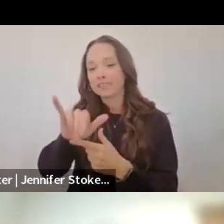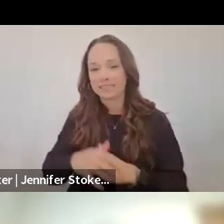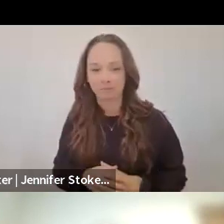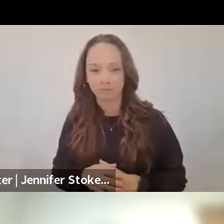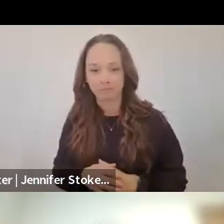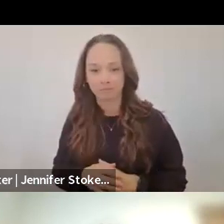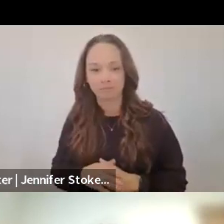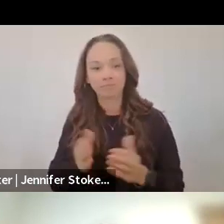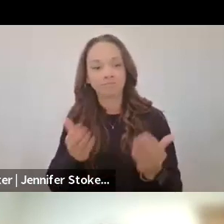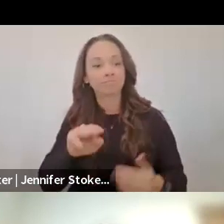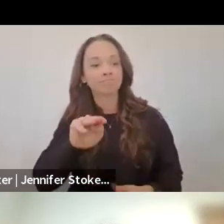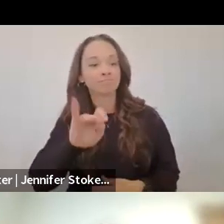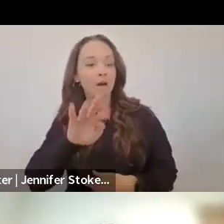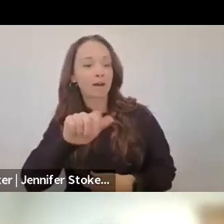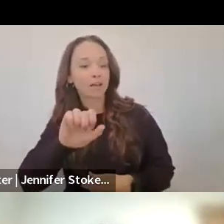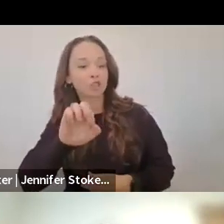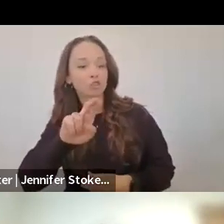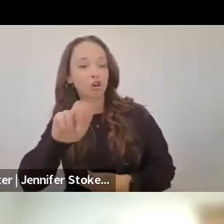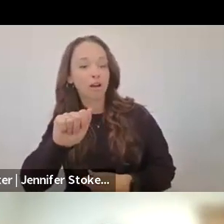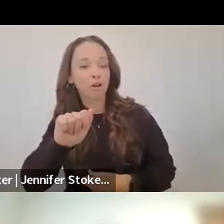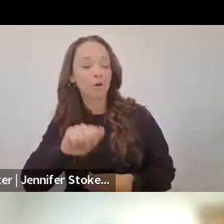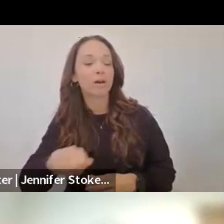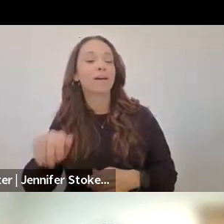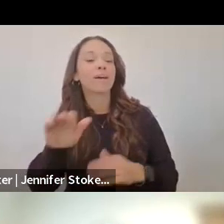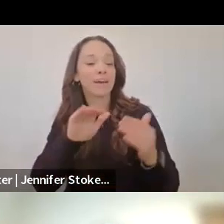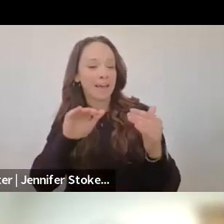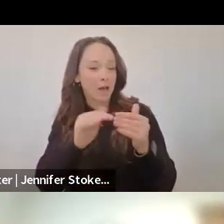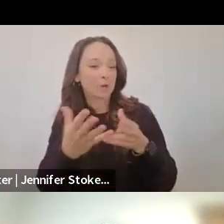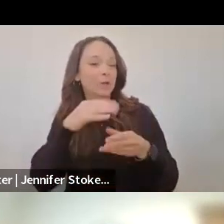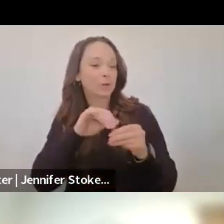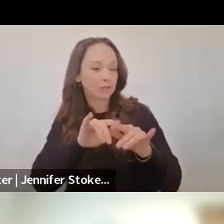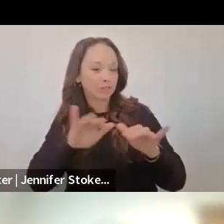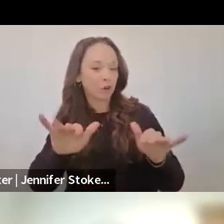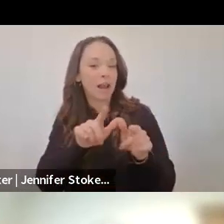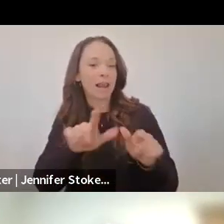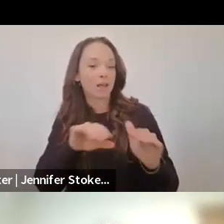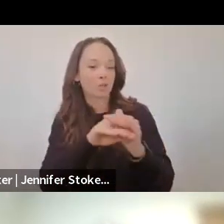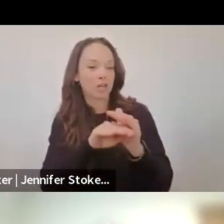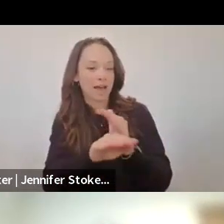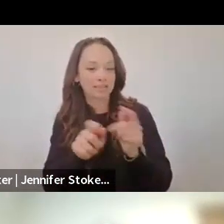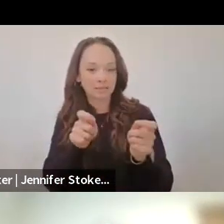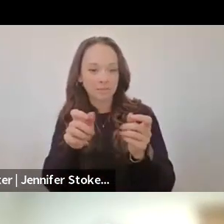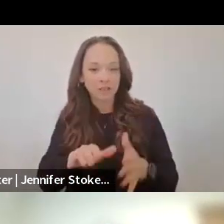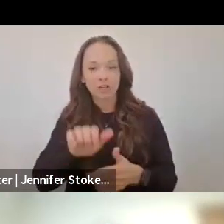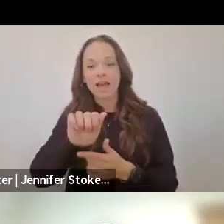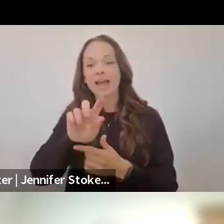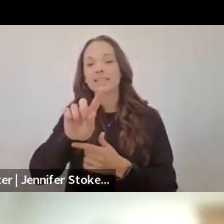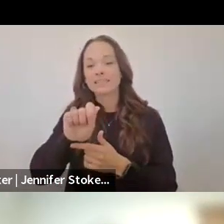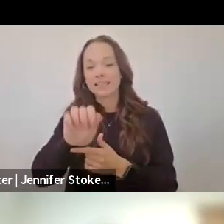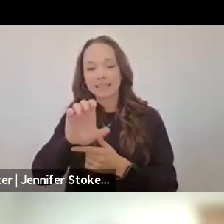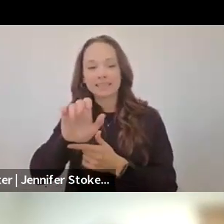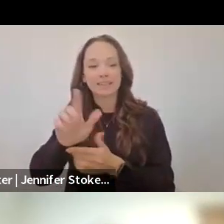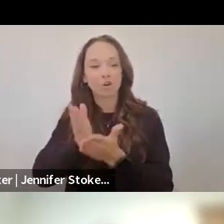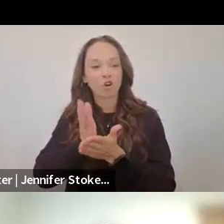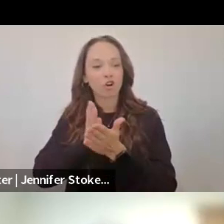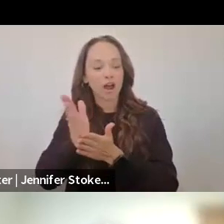And Monica Serrano is the Equity, Inclusion, and Diversity Language Access Manager and ADA Civil Rights Coordinator